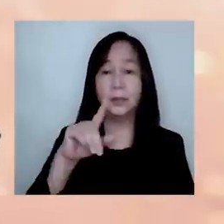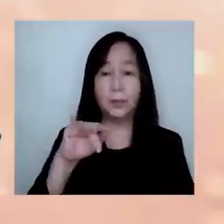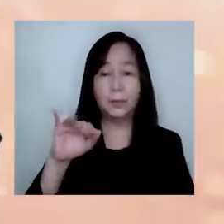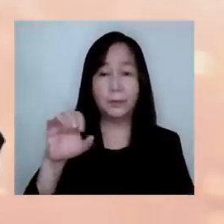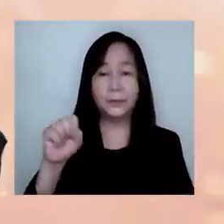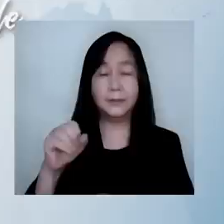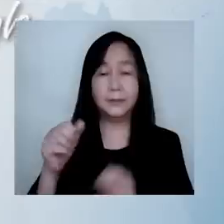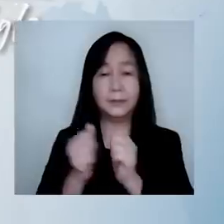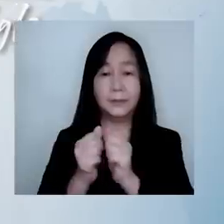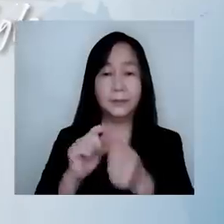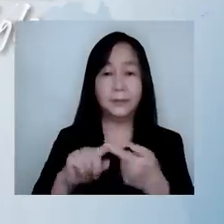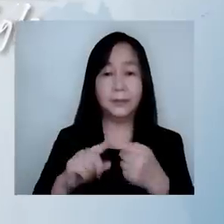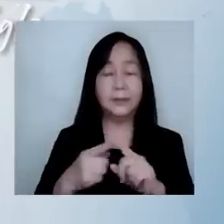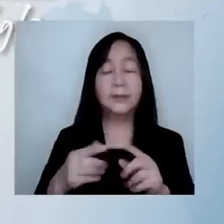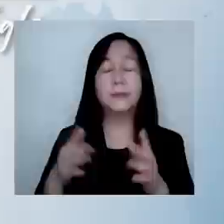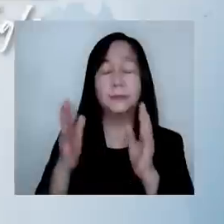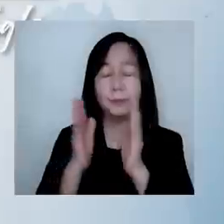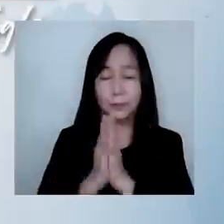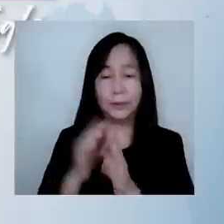us